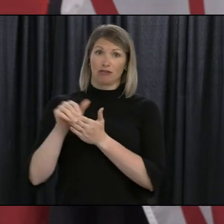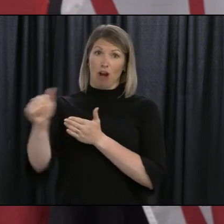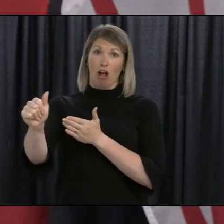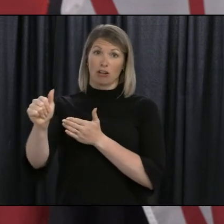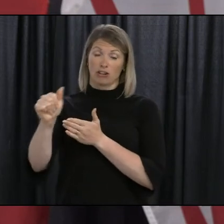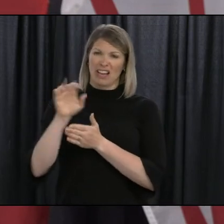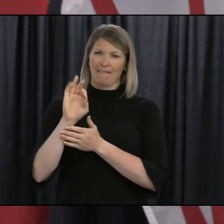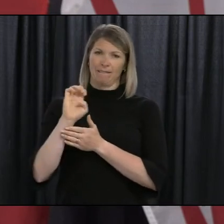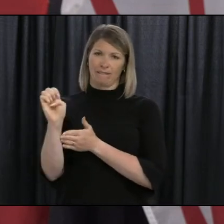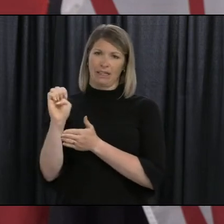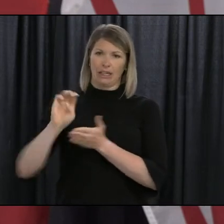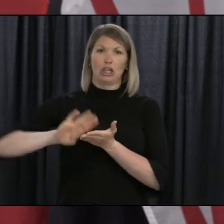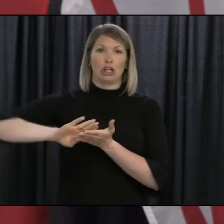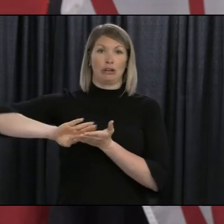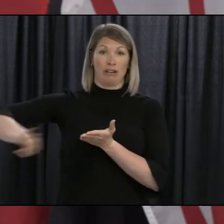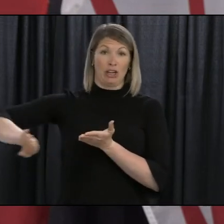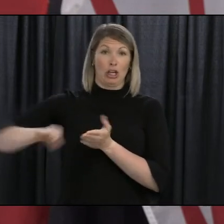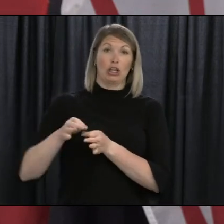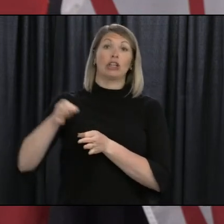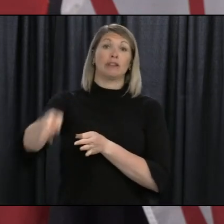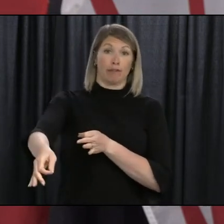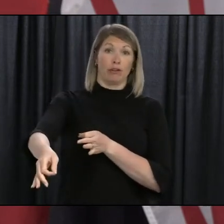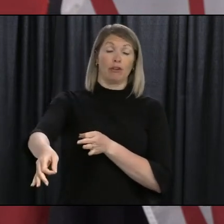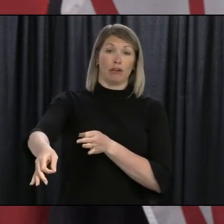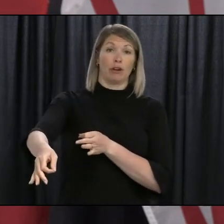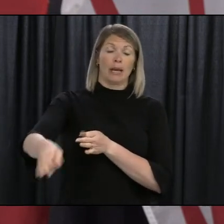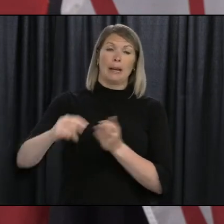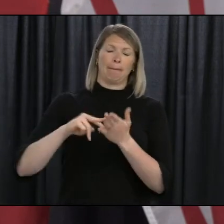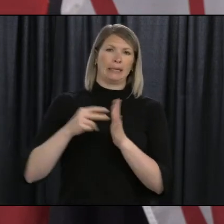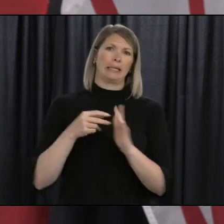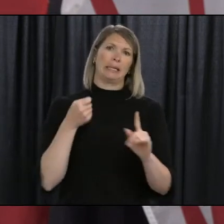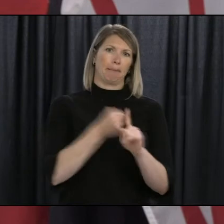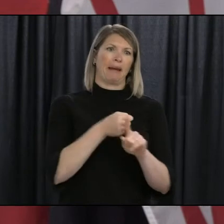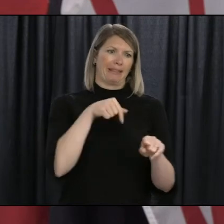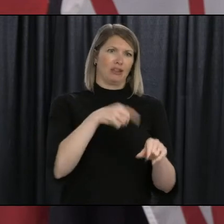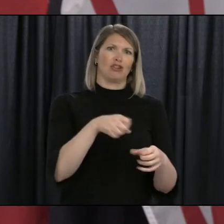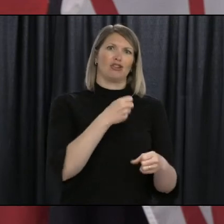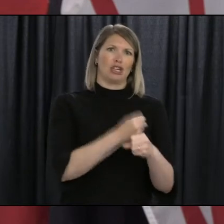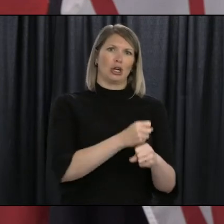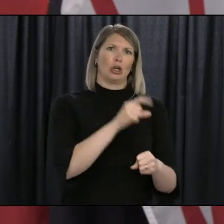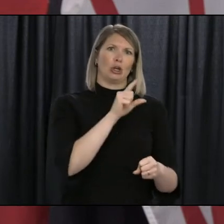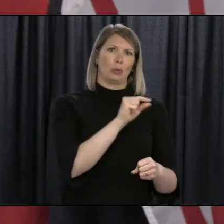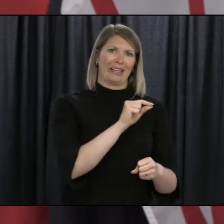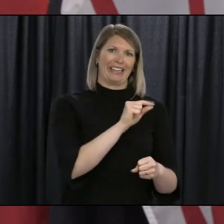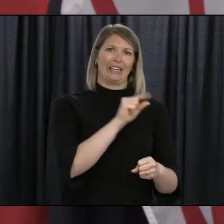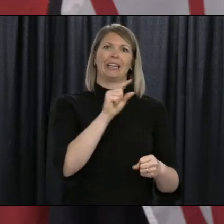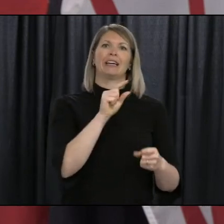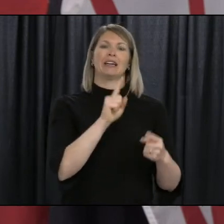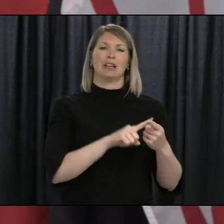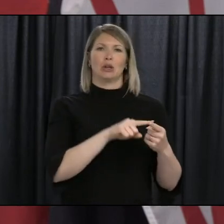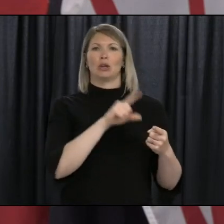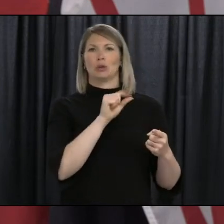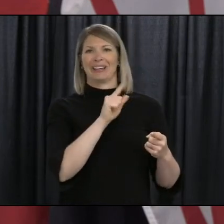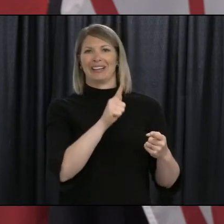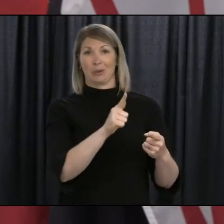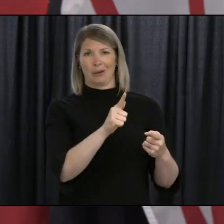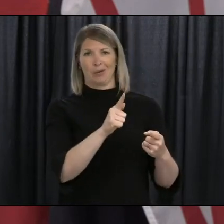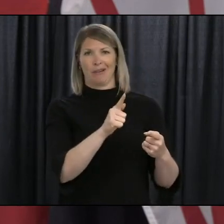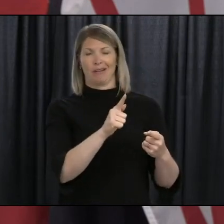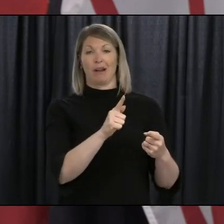on the 2020-21 fiscal year, but will also help spur on economic activity and